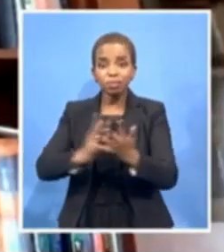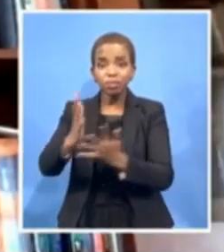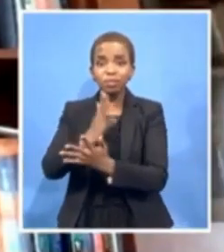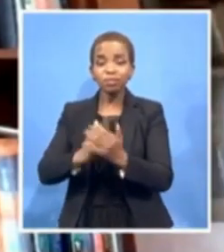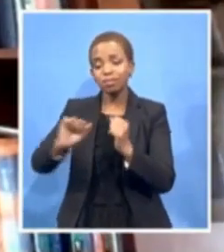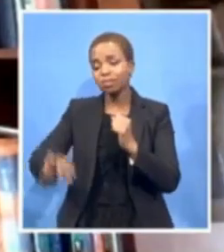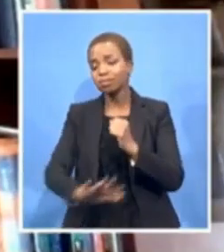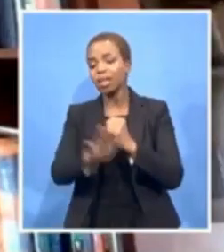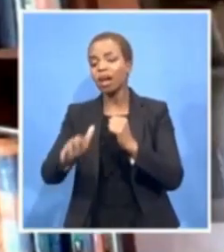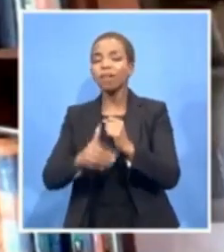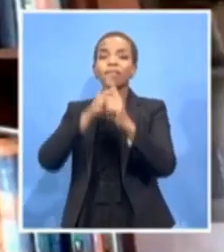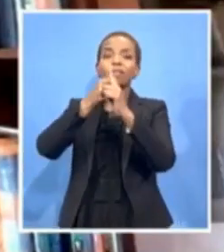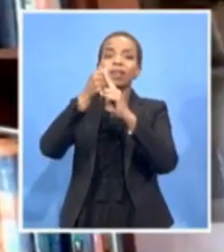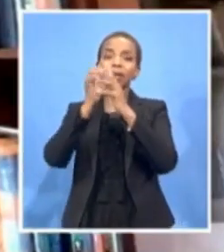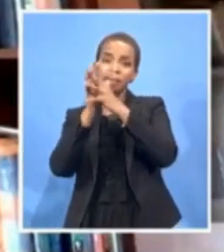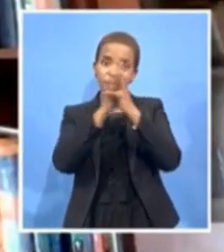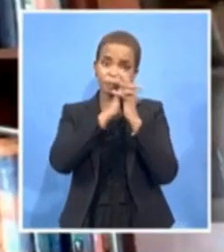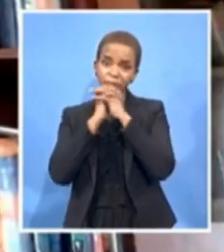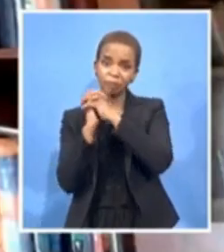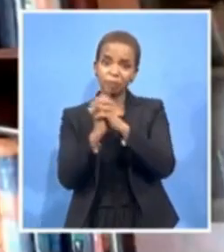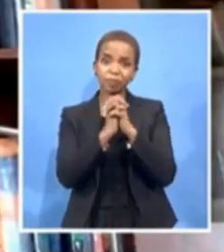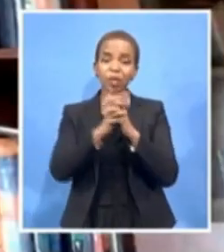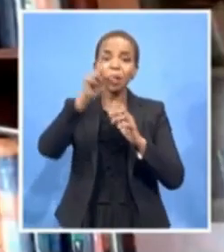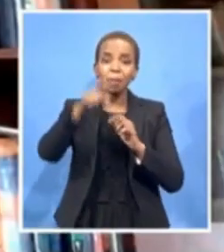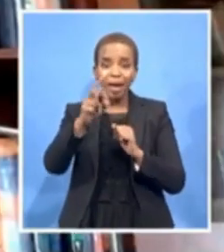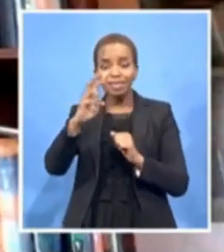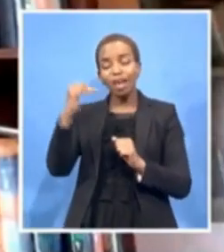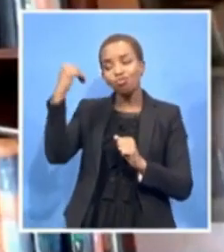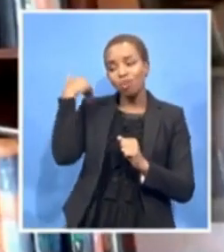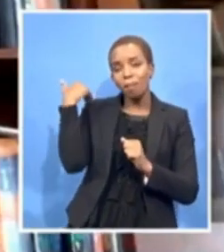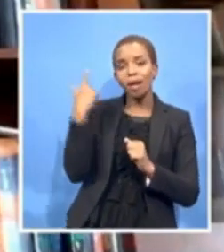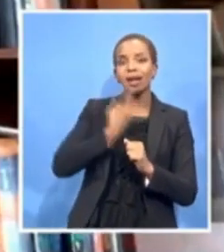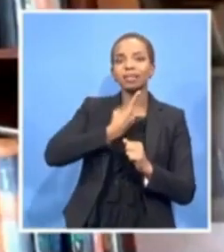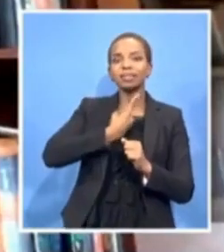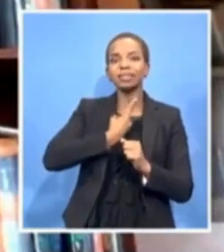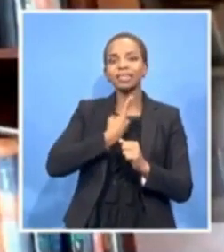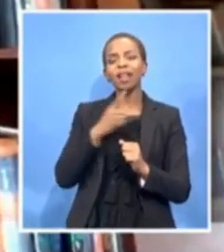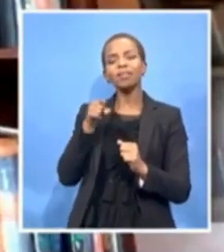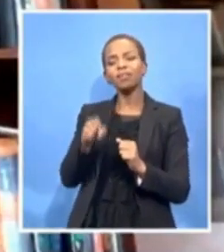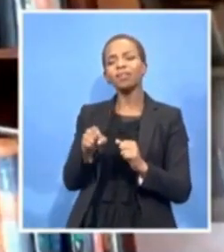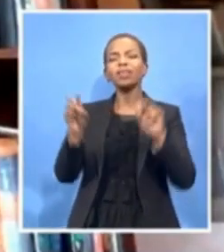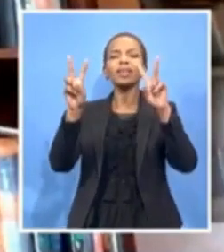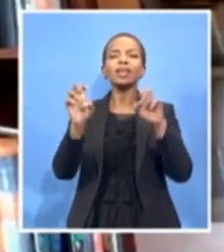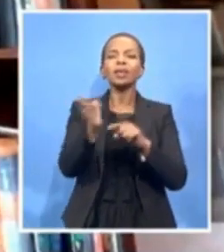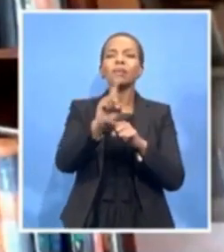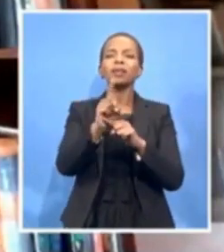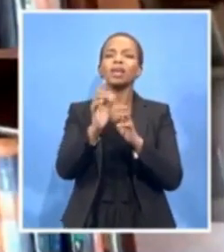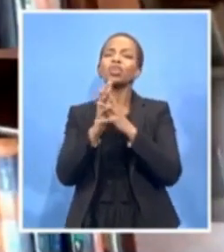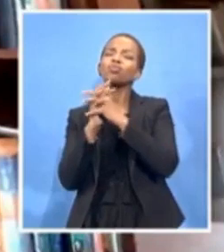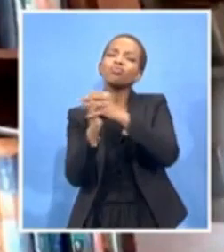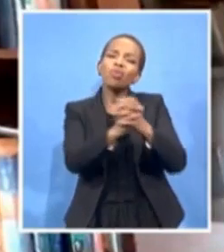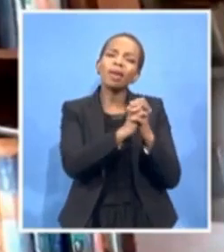that Pan-Africanism is about uniting us. We must tell